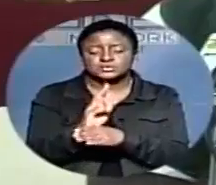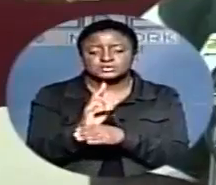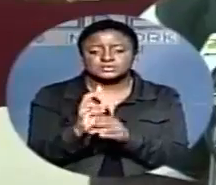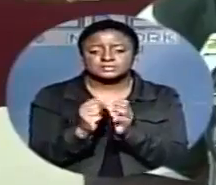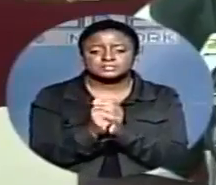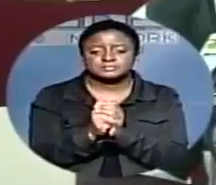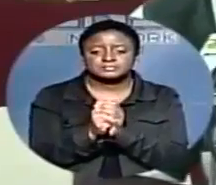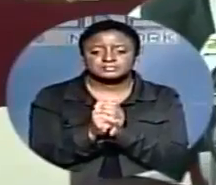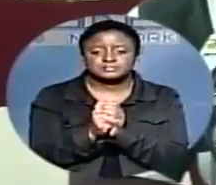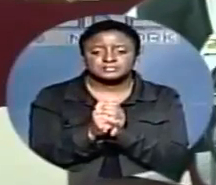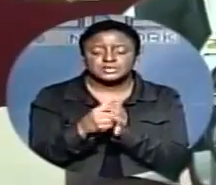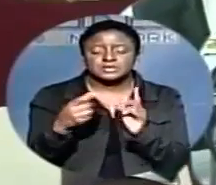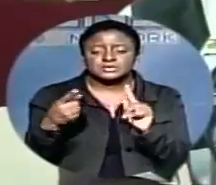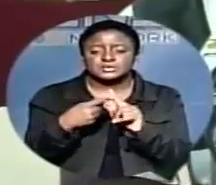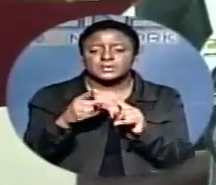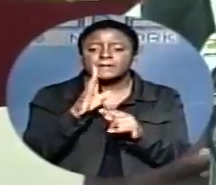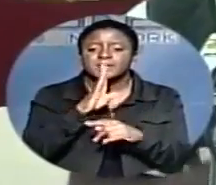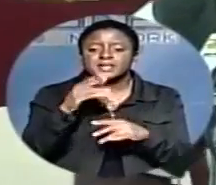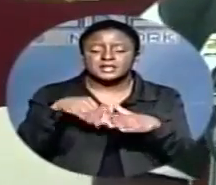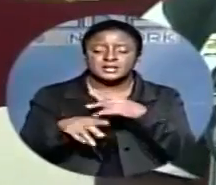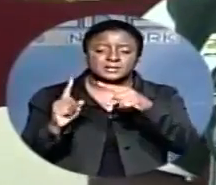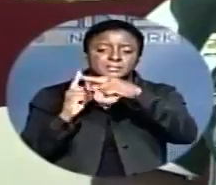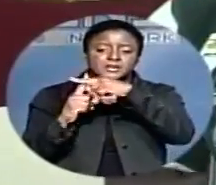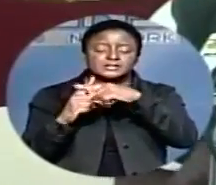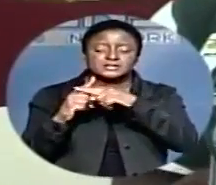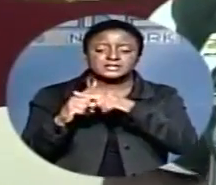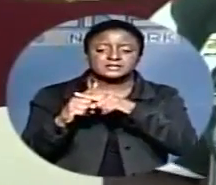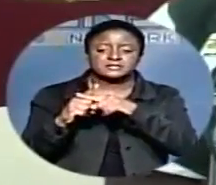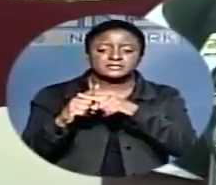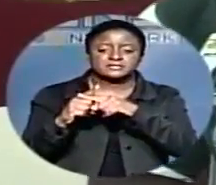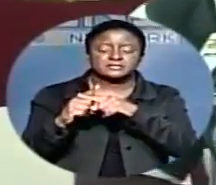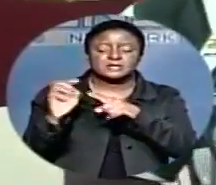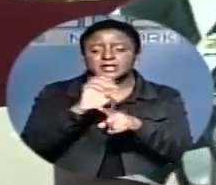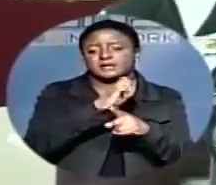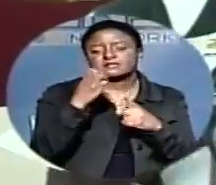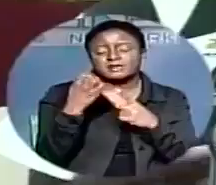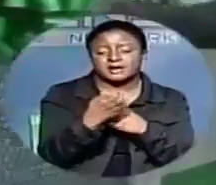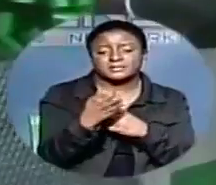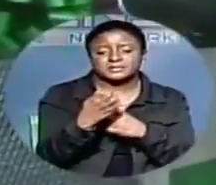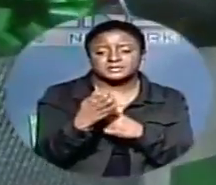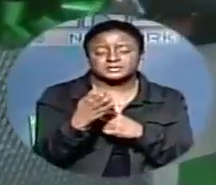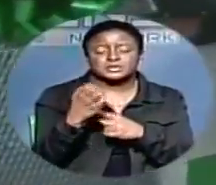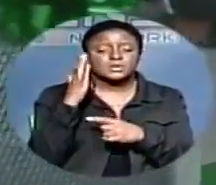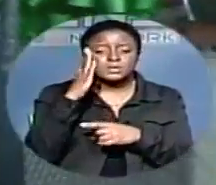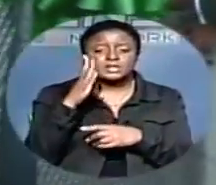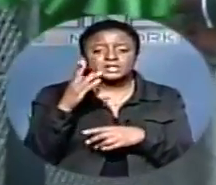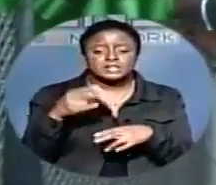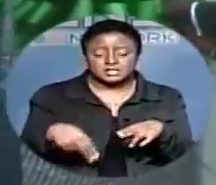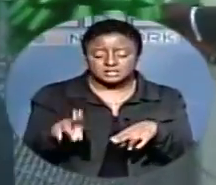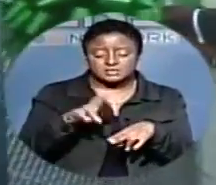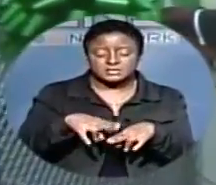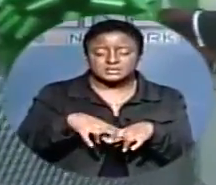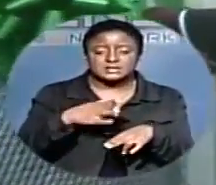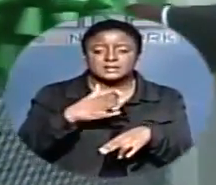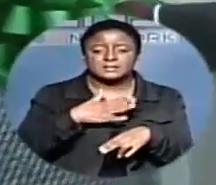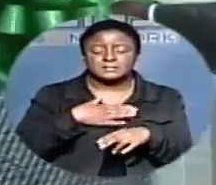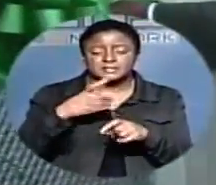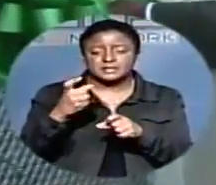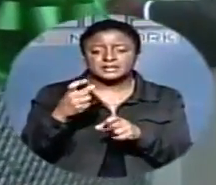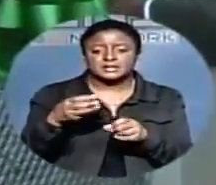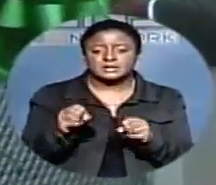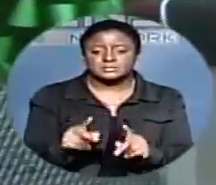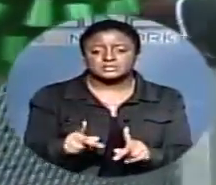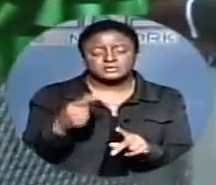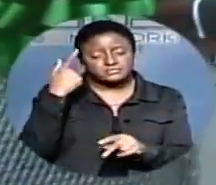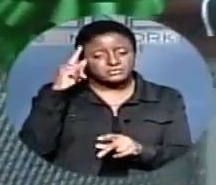will encourage me rather than hinder me, in my view, will increase my chances of success. This drug program follows on the